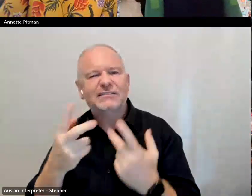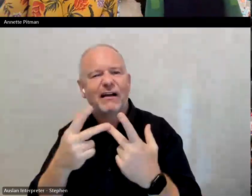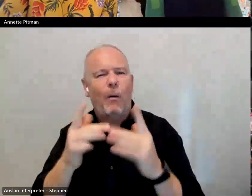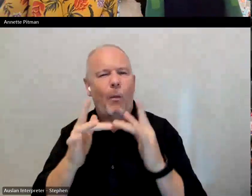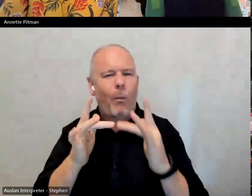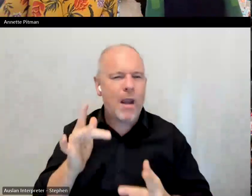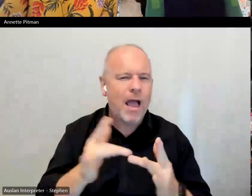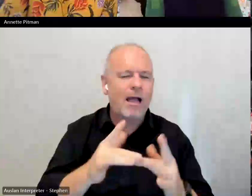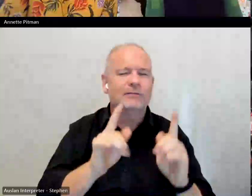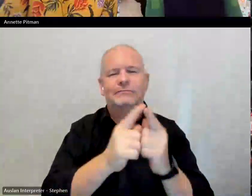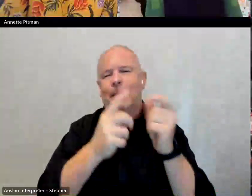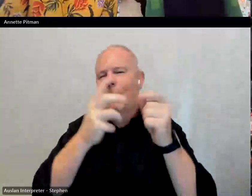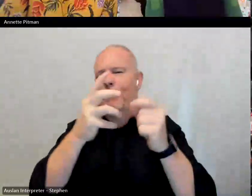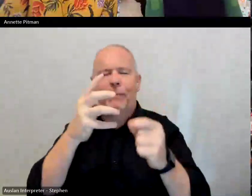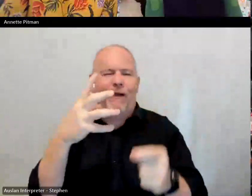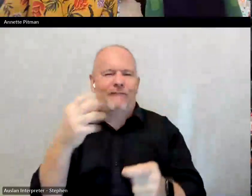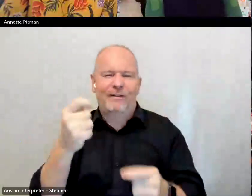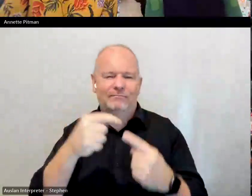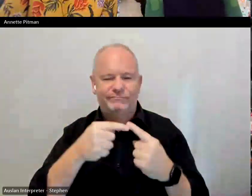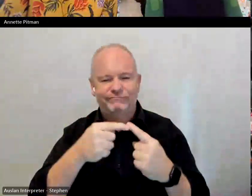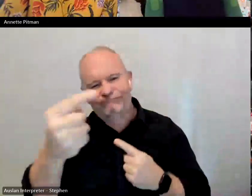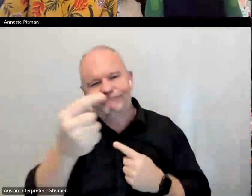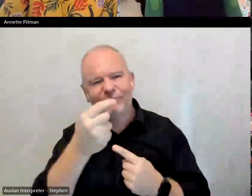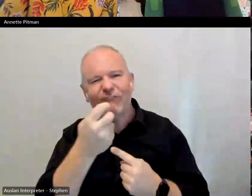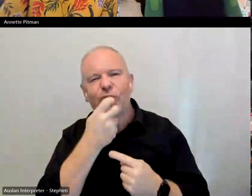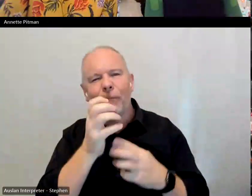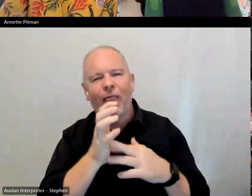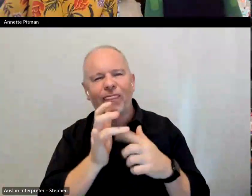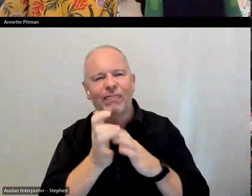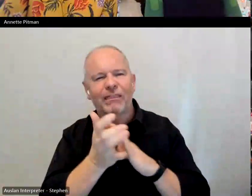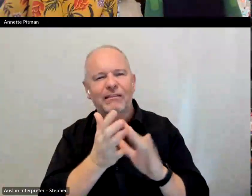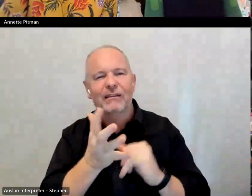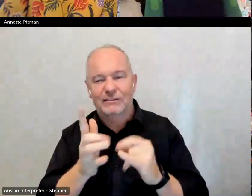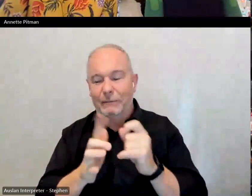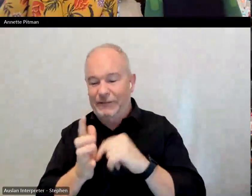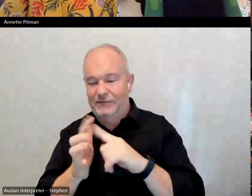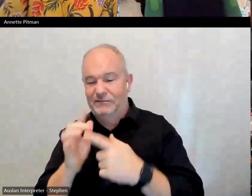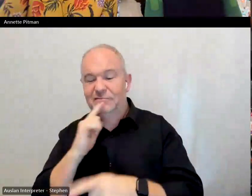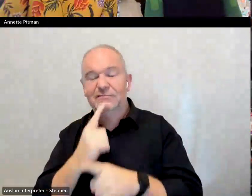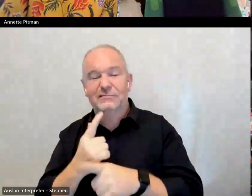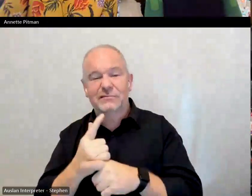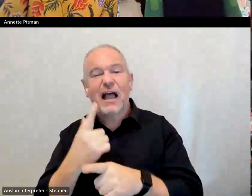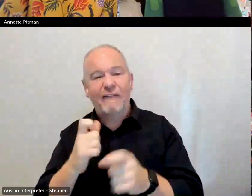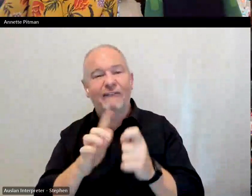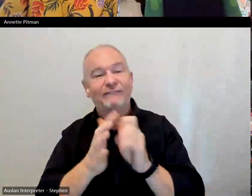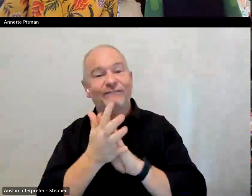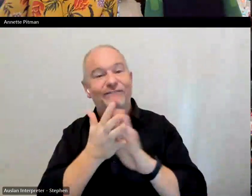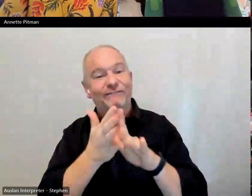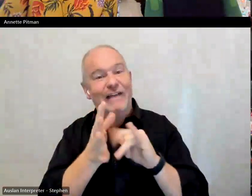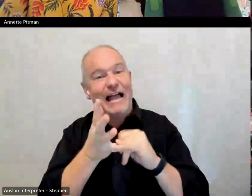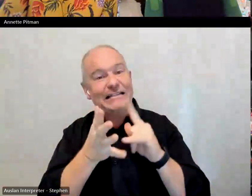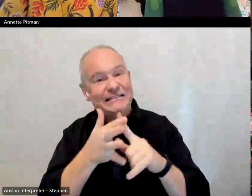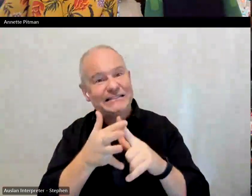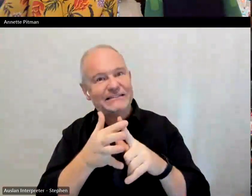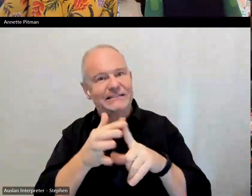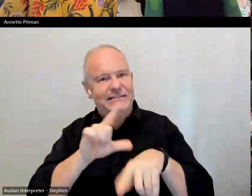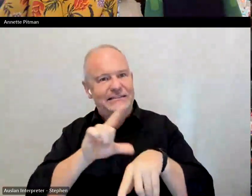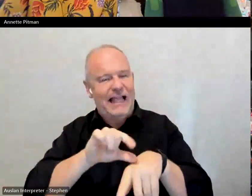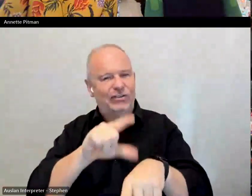that we'll be delivering over the next month. And as Peter said, there will be a phase stage to the engagement program.